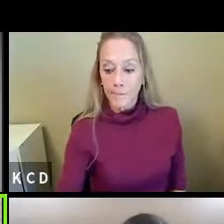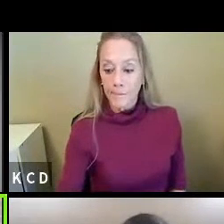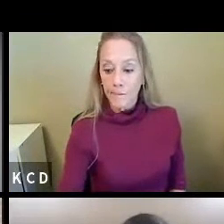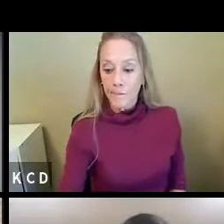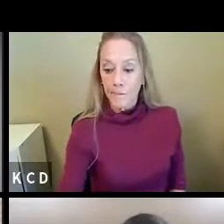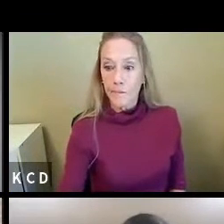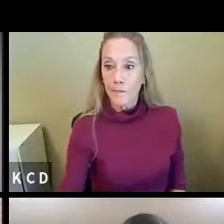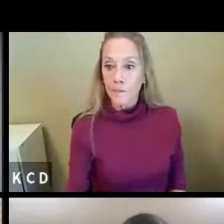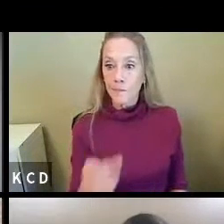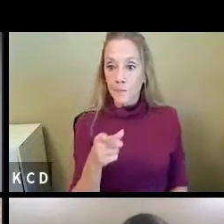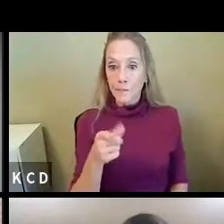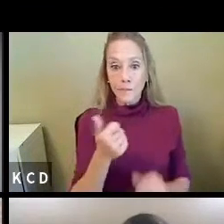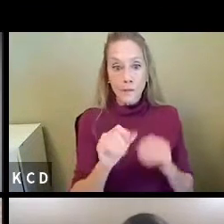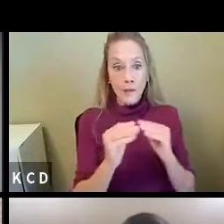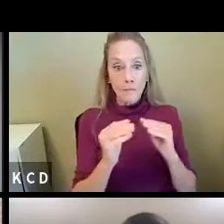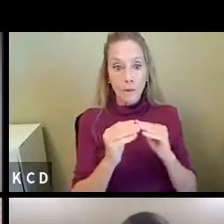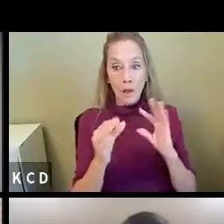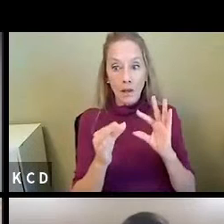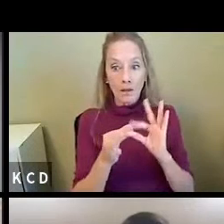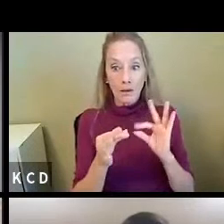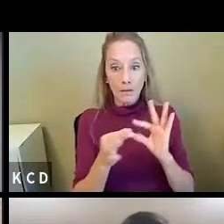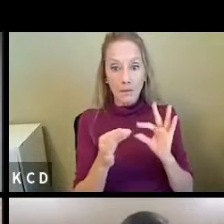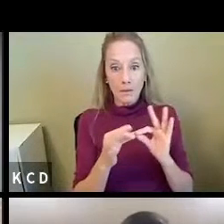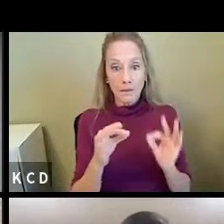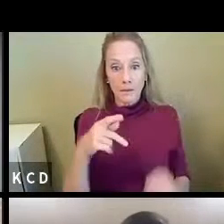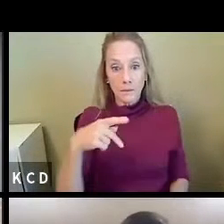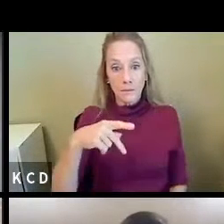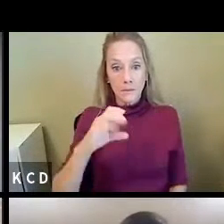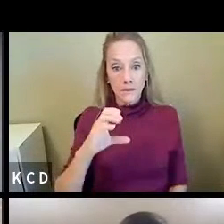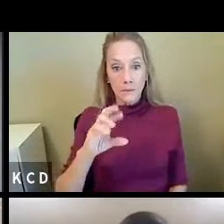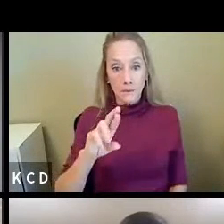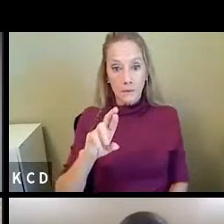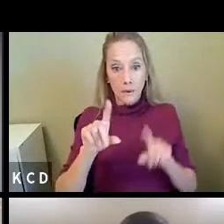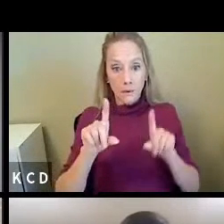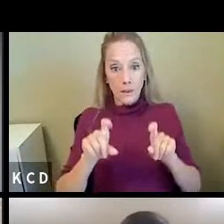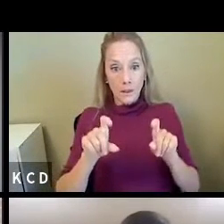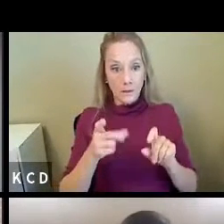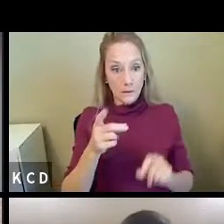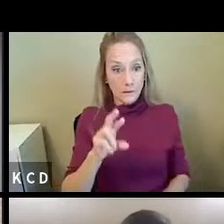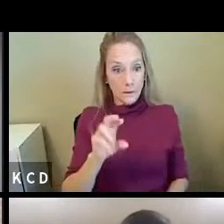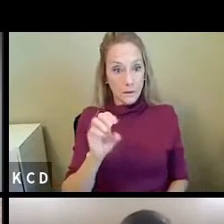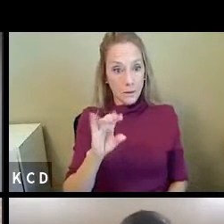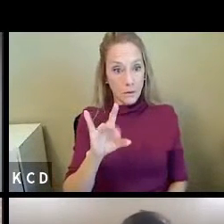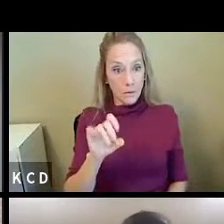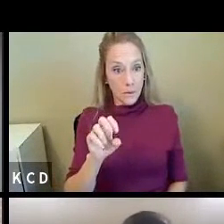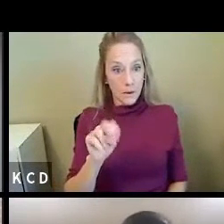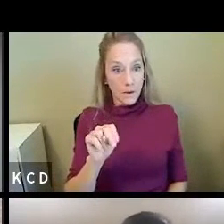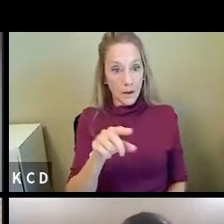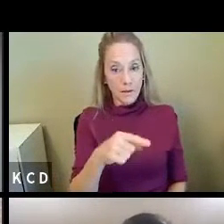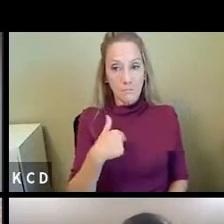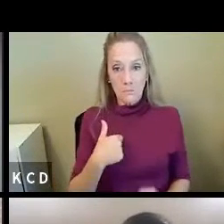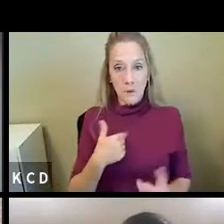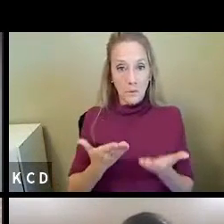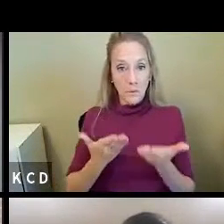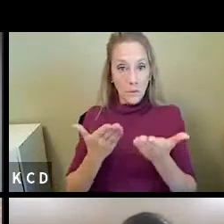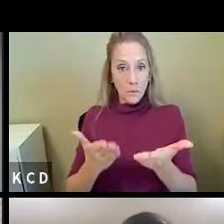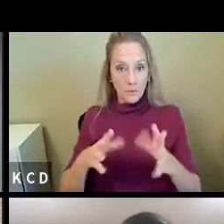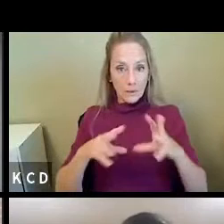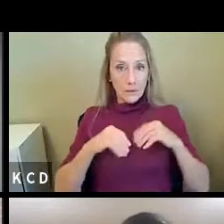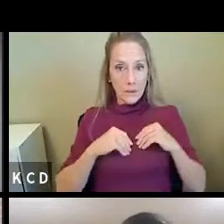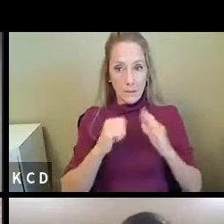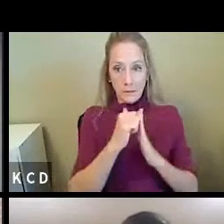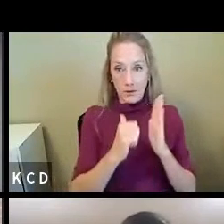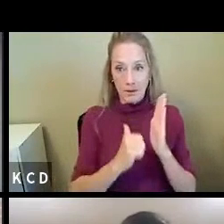Any other comments on PCR test, Dr. Bryan? I'm just going to move that we accept the